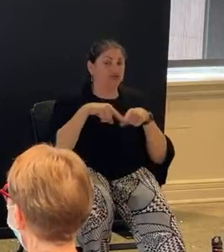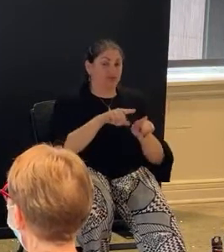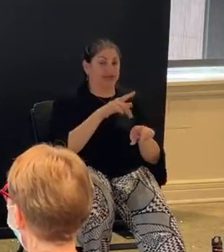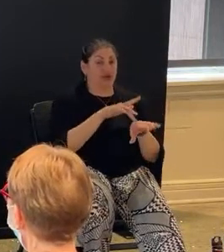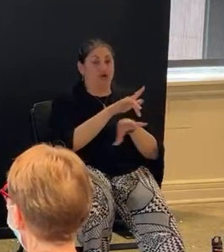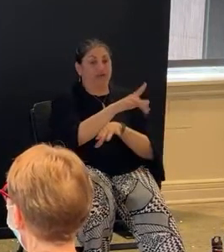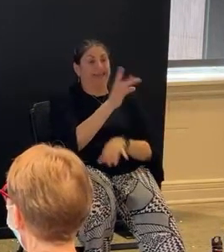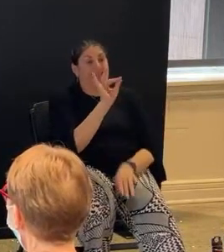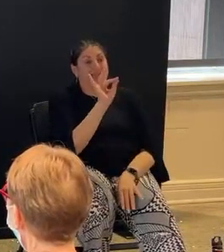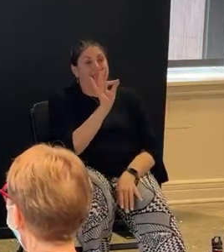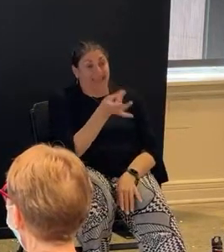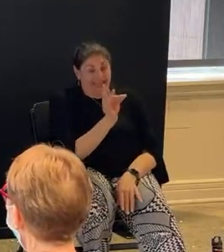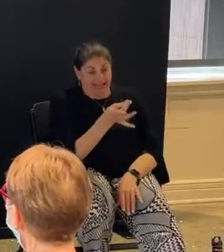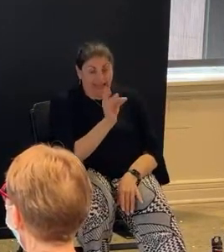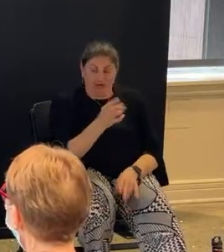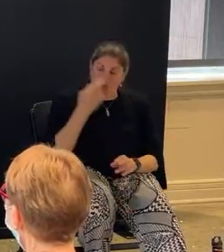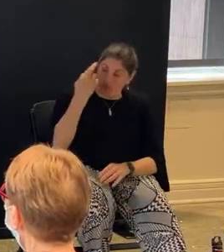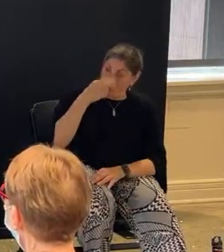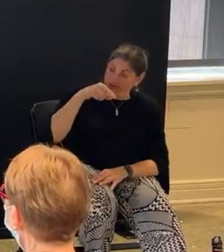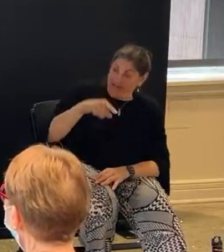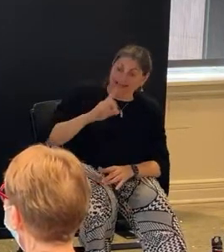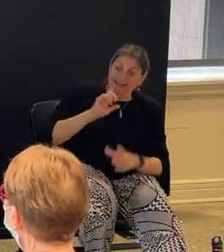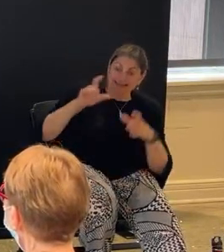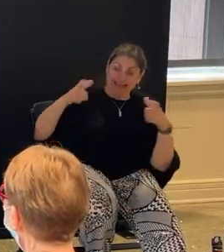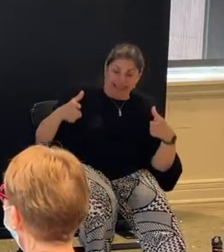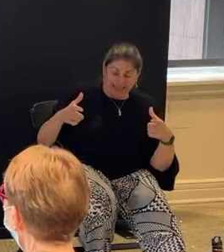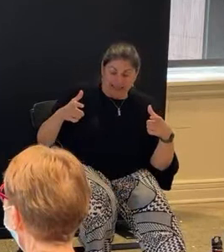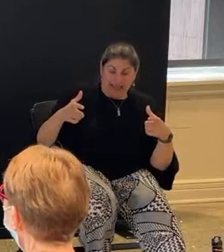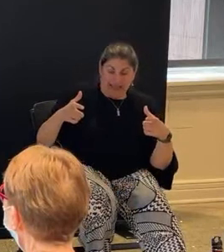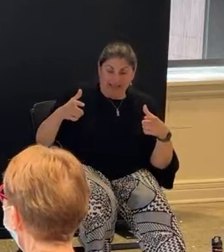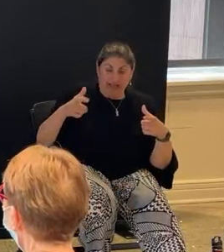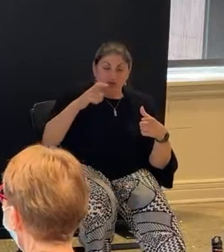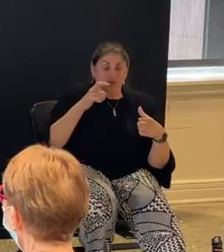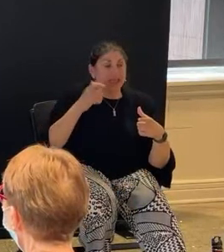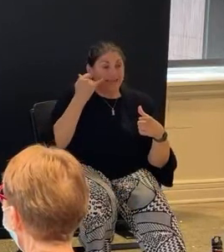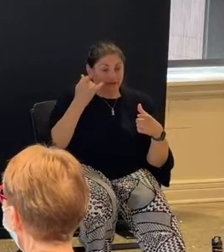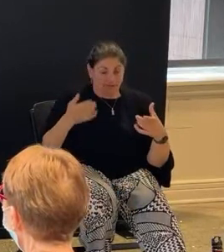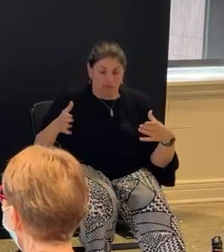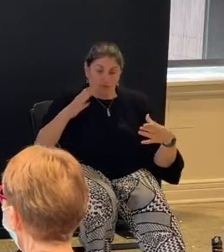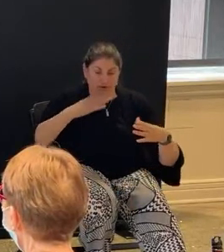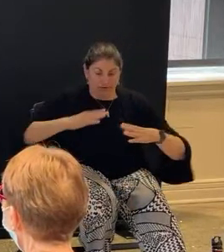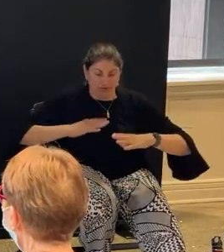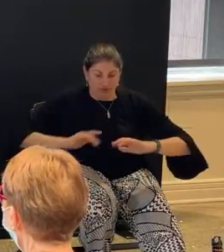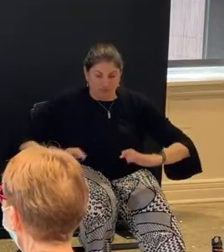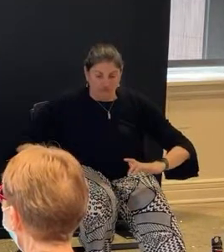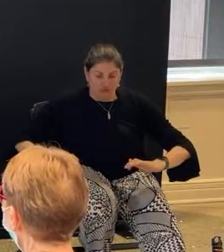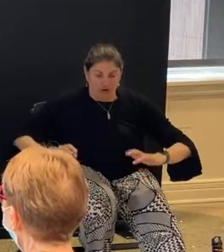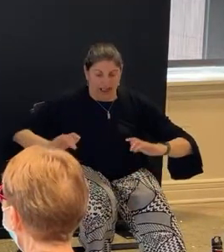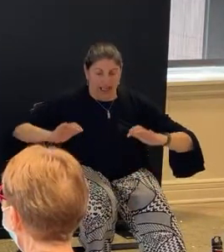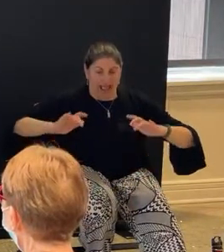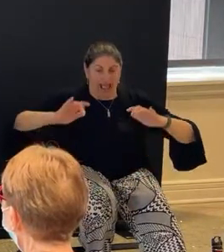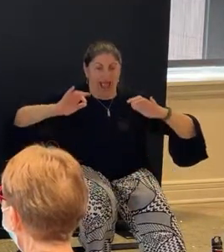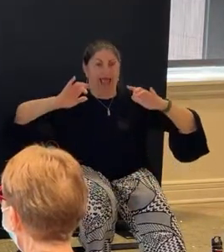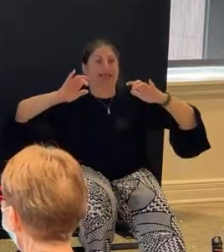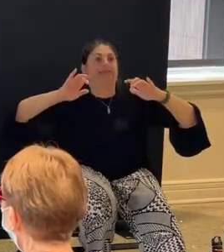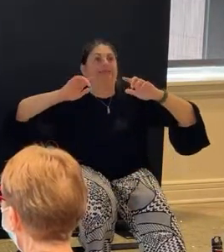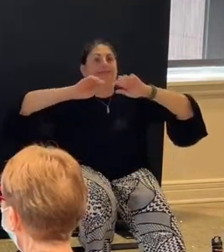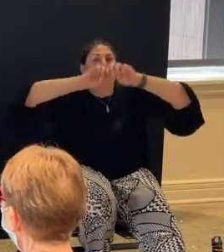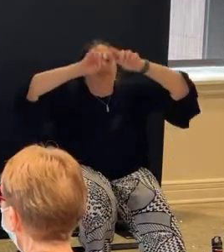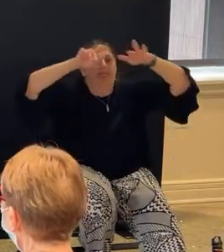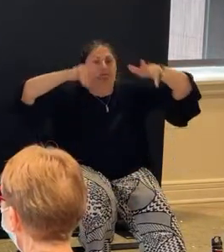realized that, you know, it's a lake that's enclosed will just rise and rise and rise, and then it'll breach its dam and cause